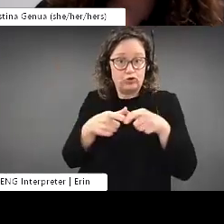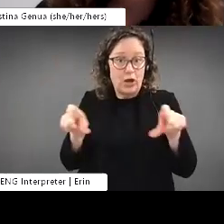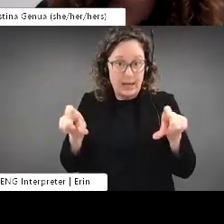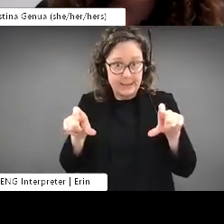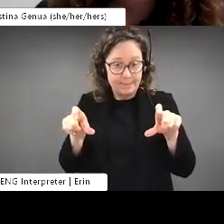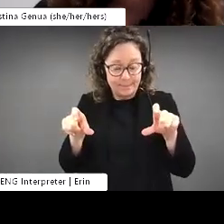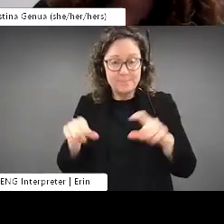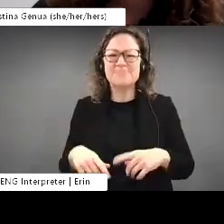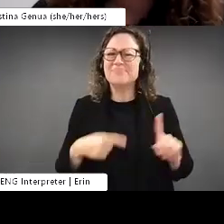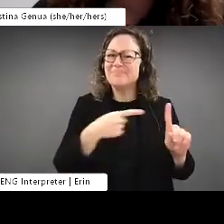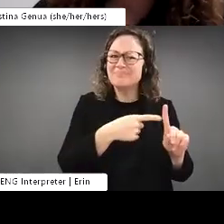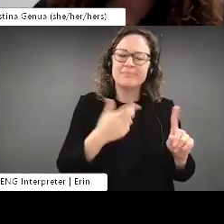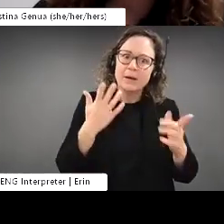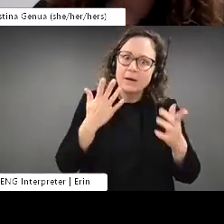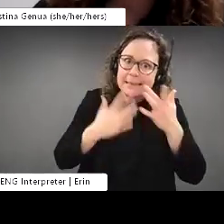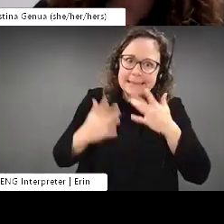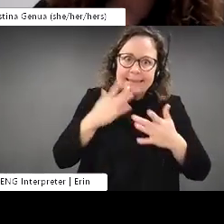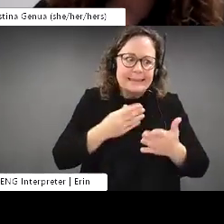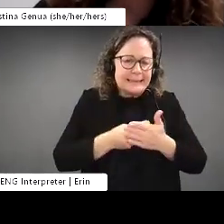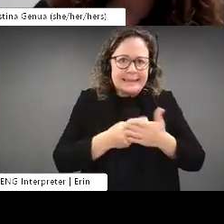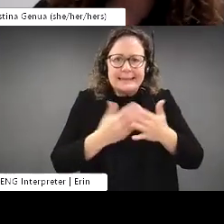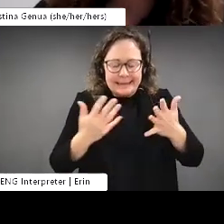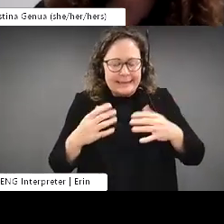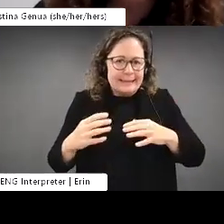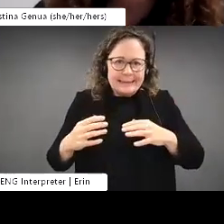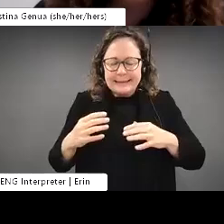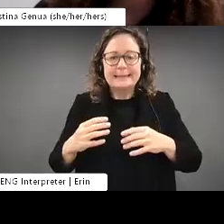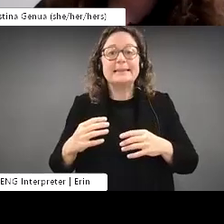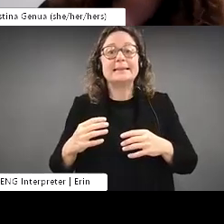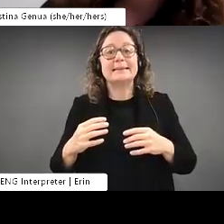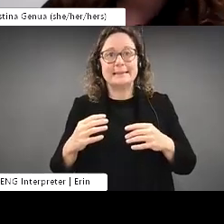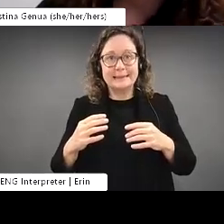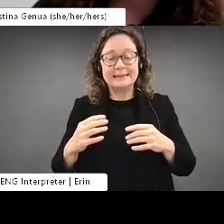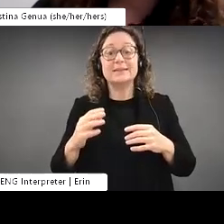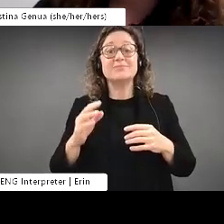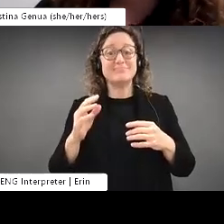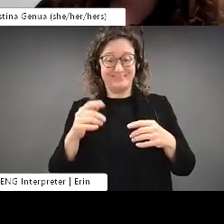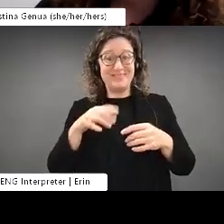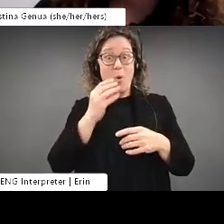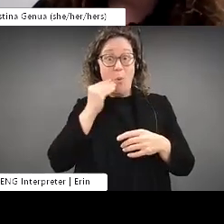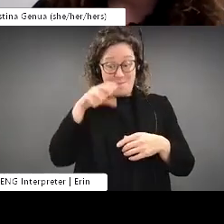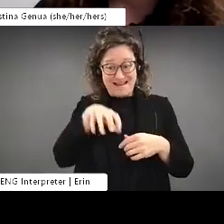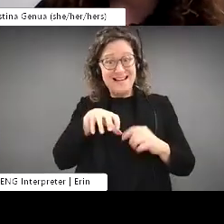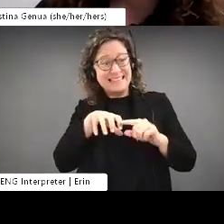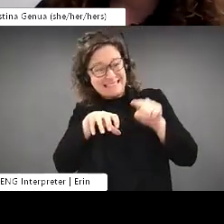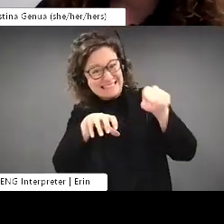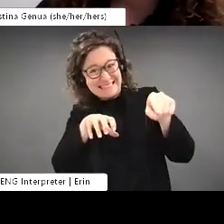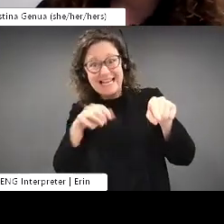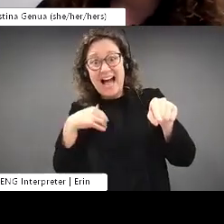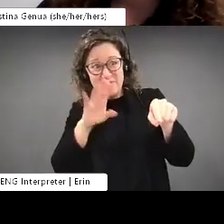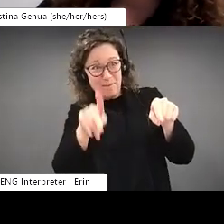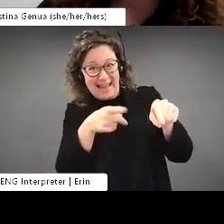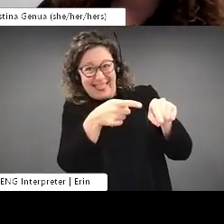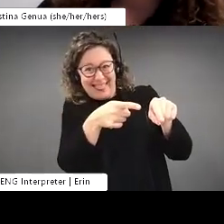requires some money. So he has a there's a bank account, a bank open across the street, but Tenzin doesn't think